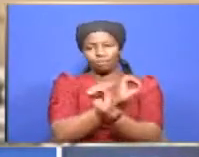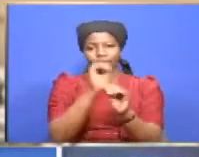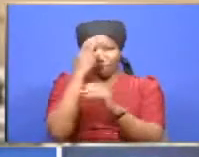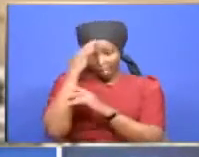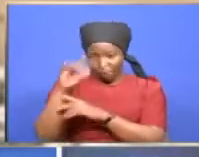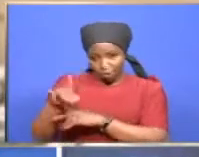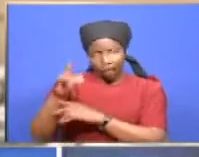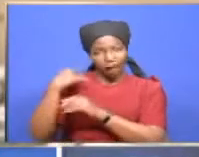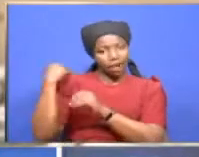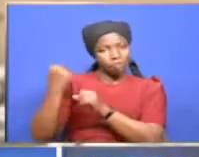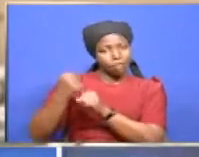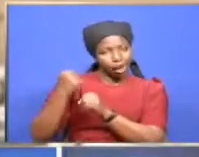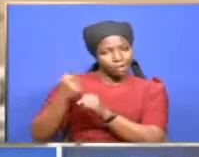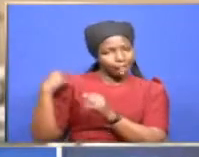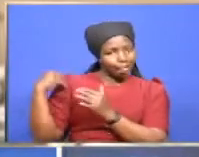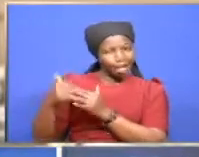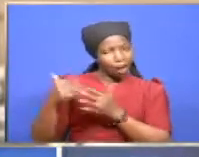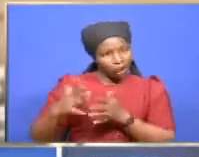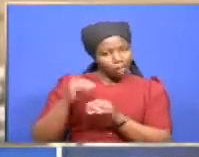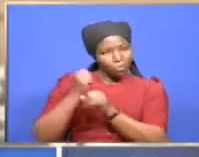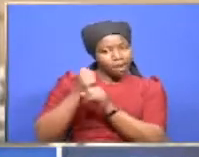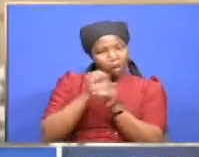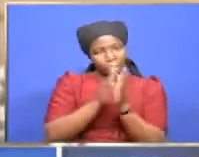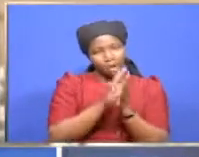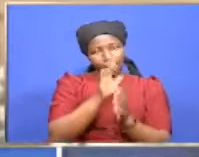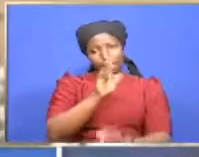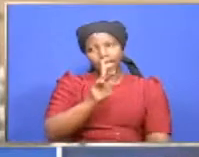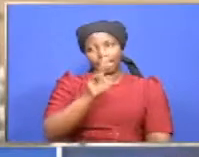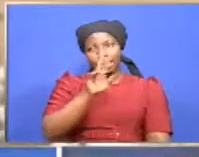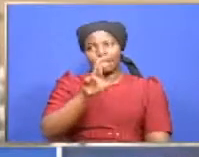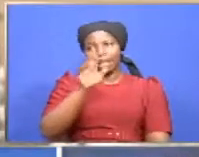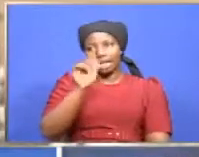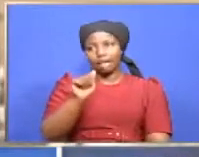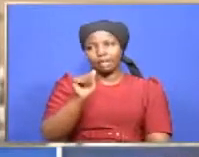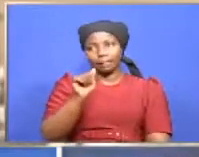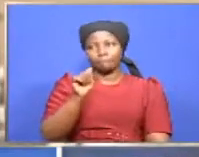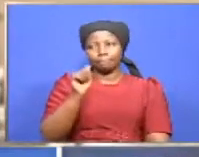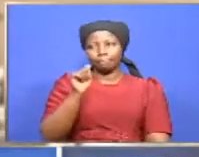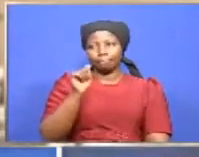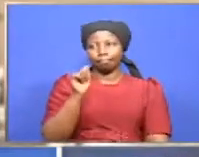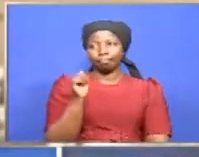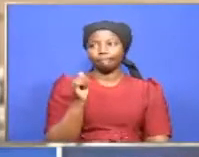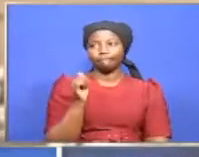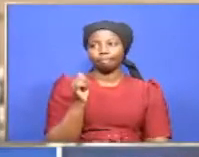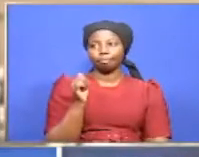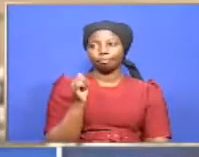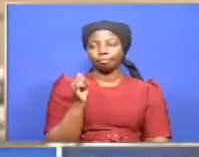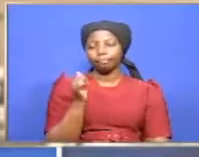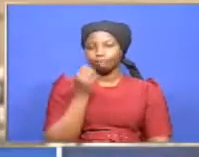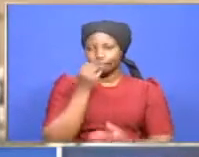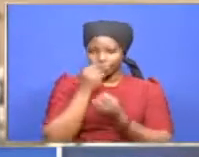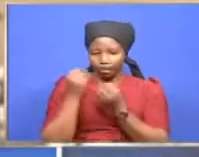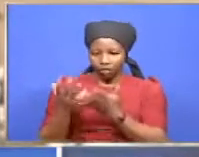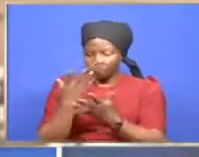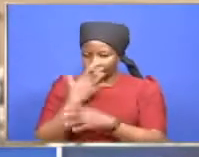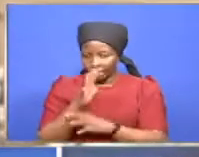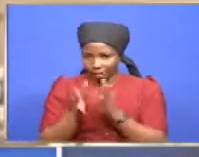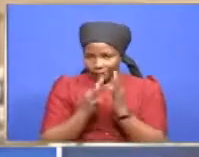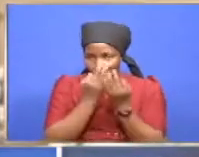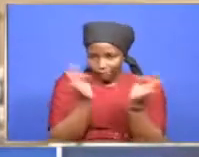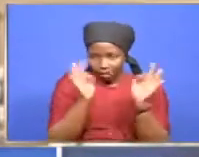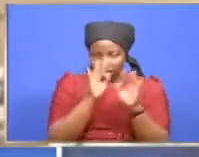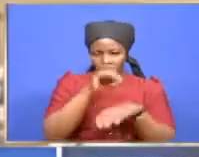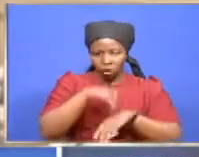at the Kenya KRA, Kenya Regulatory Authority, where they have been told that if they are released on bail, then they